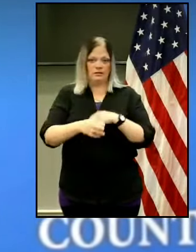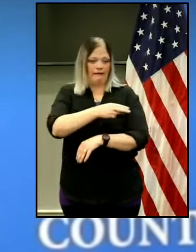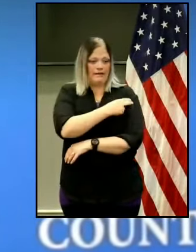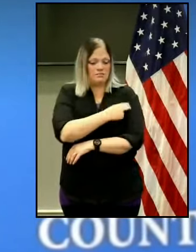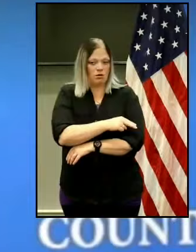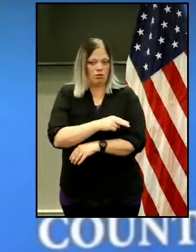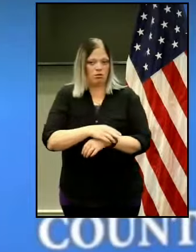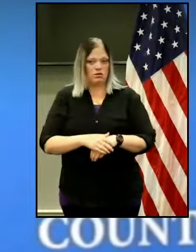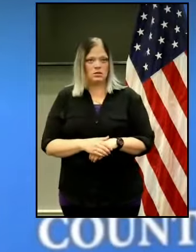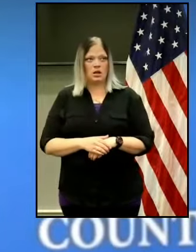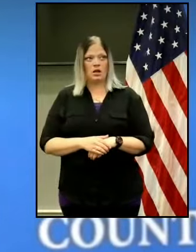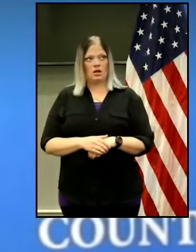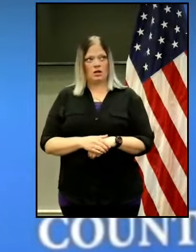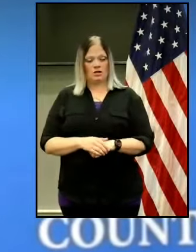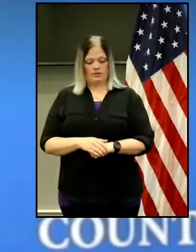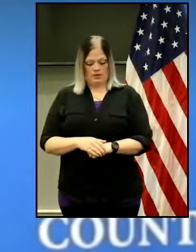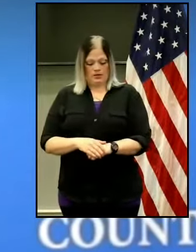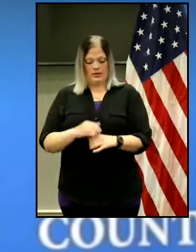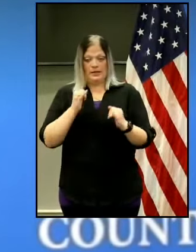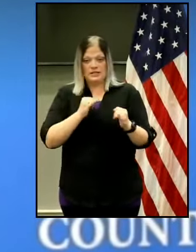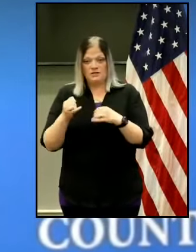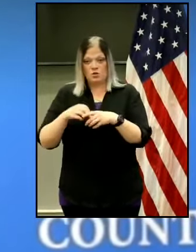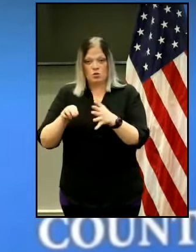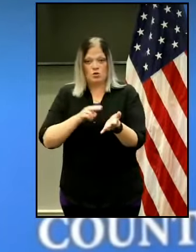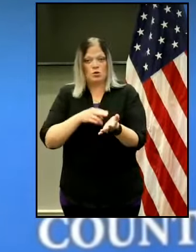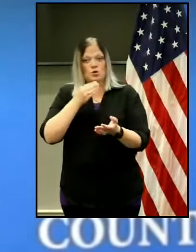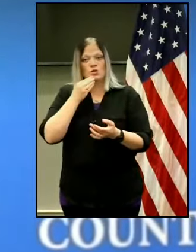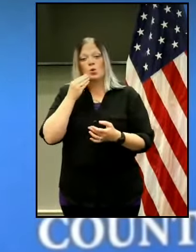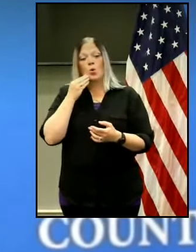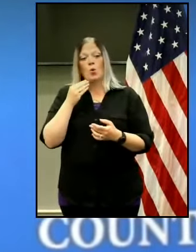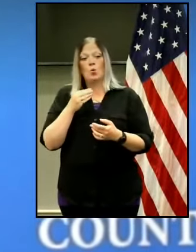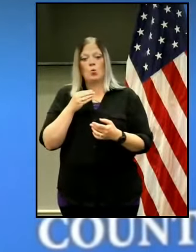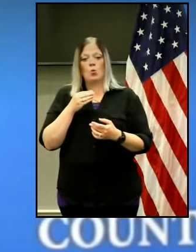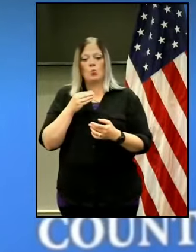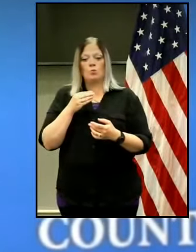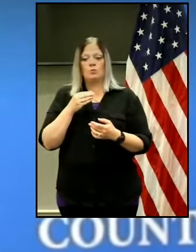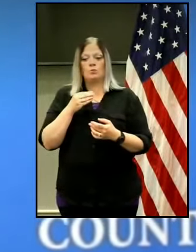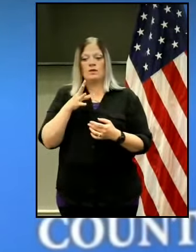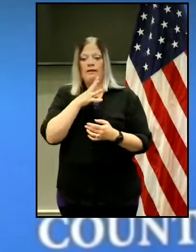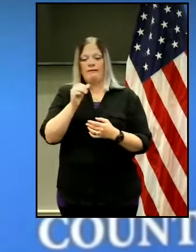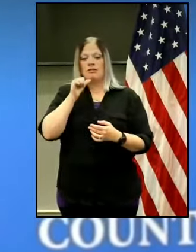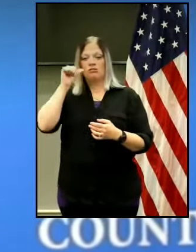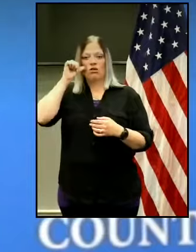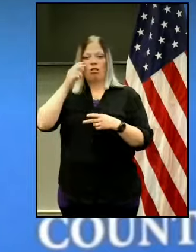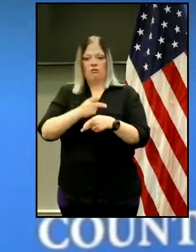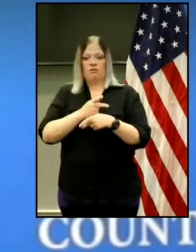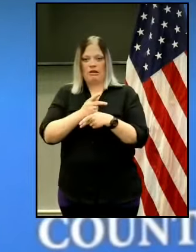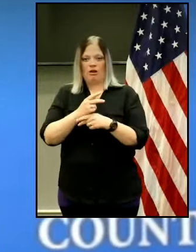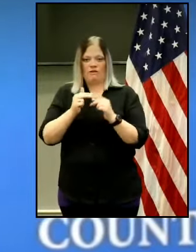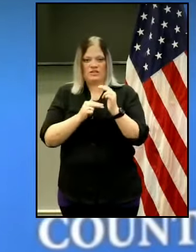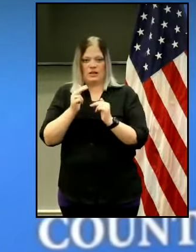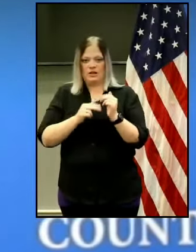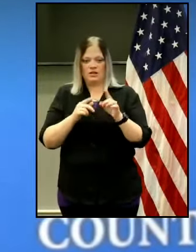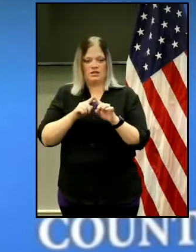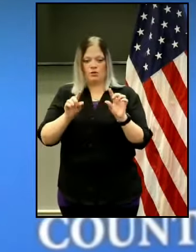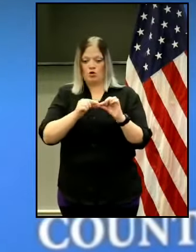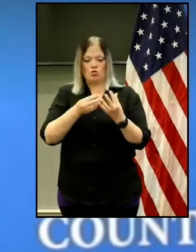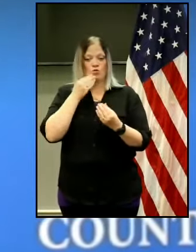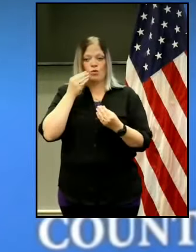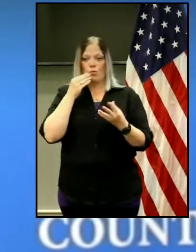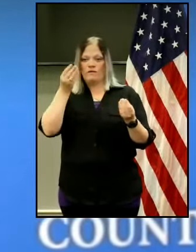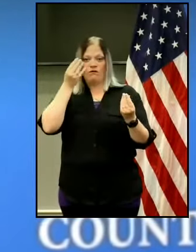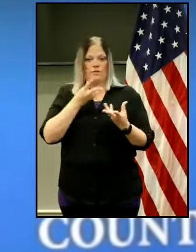hospitalizations, individuals in nursing homes, and individuals in adult care facilities. But we do not get the group home